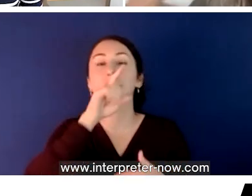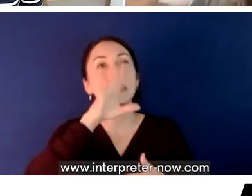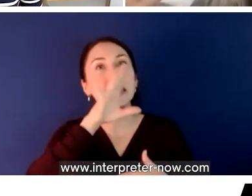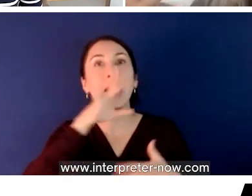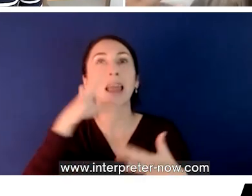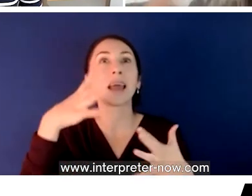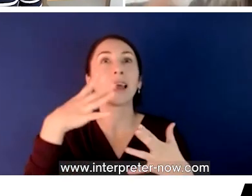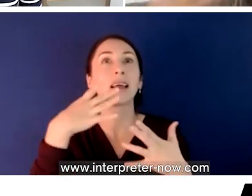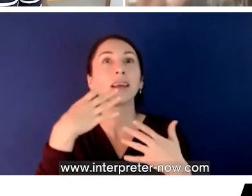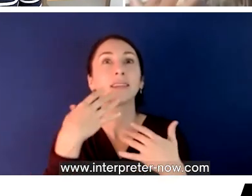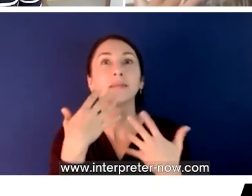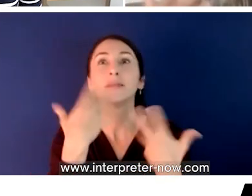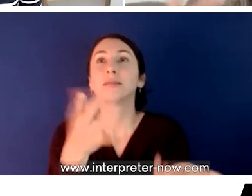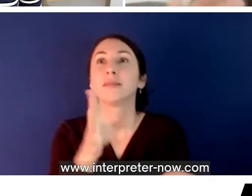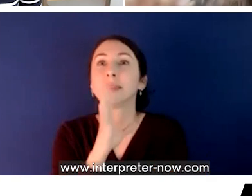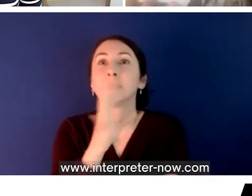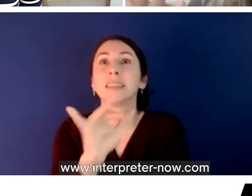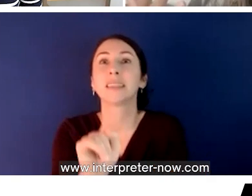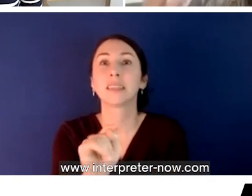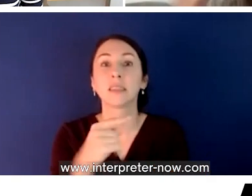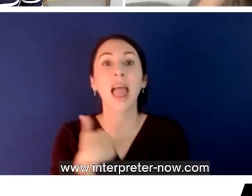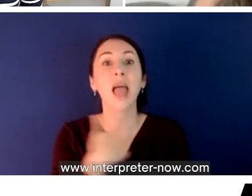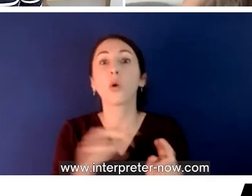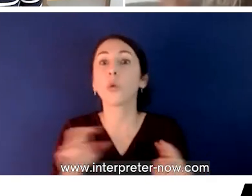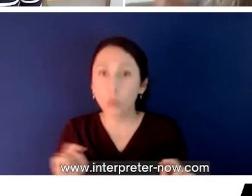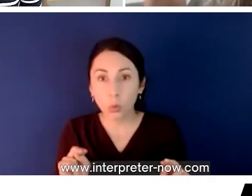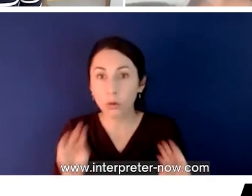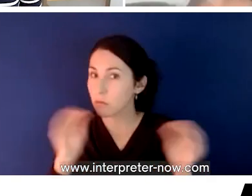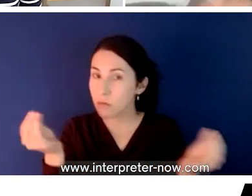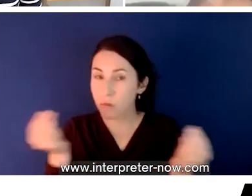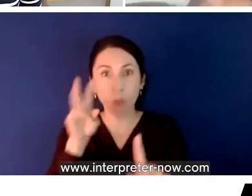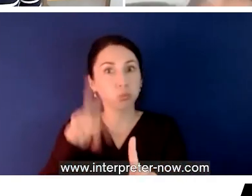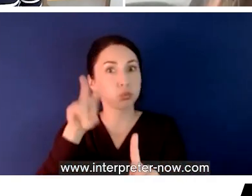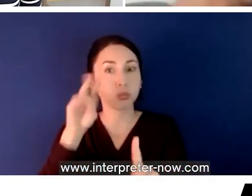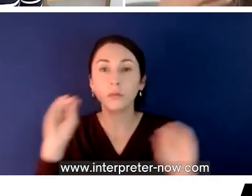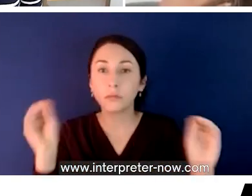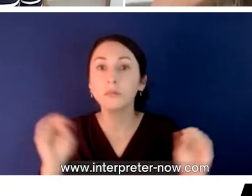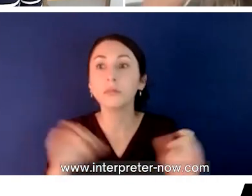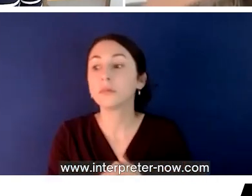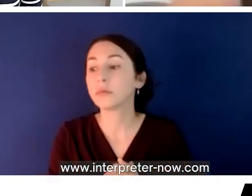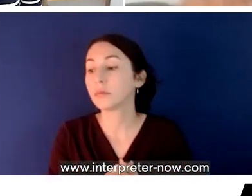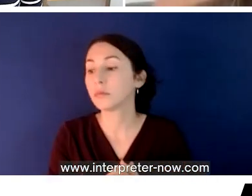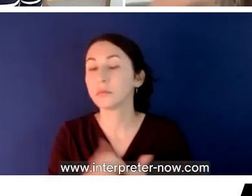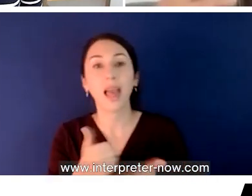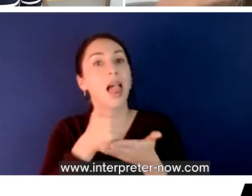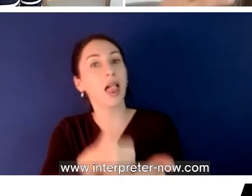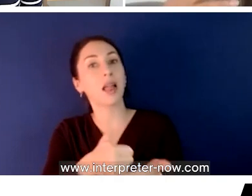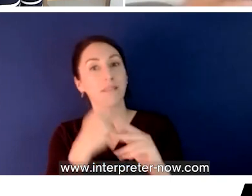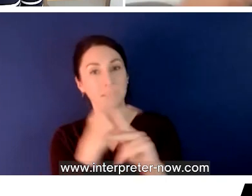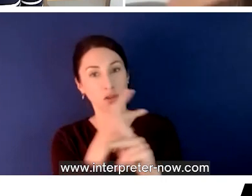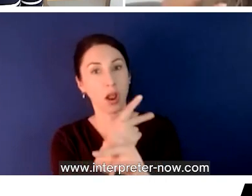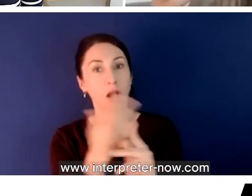the stuff out loud. And because we're neutral and judgment free, it's that idea of like, helping you figure